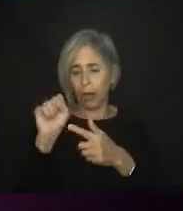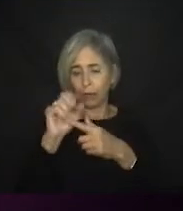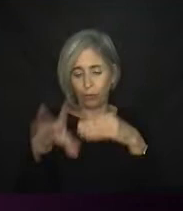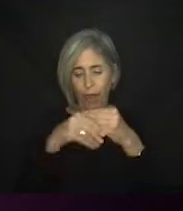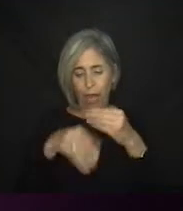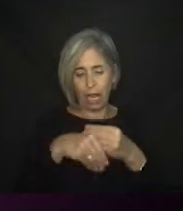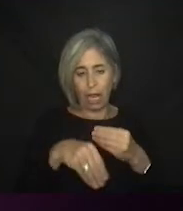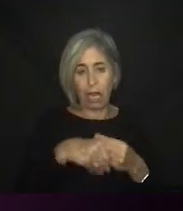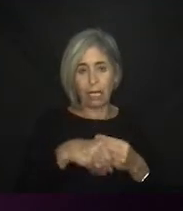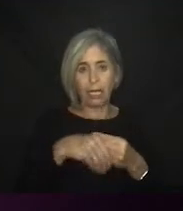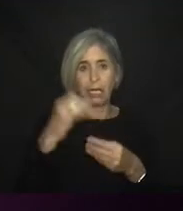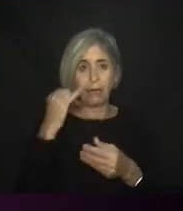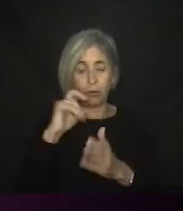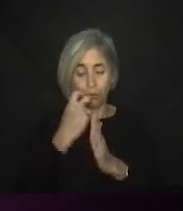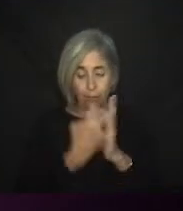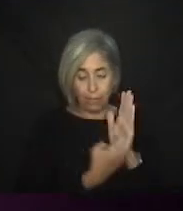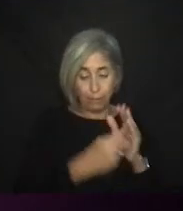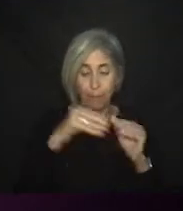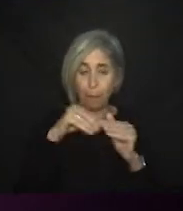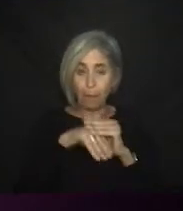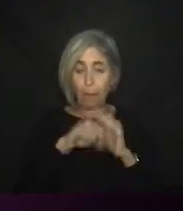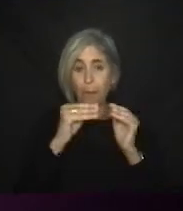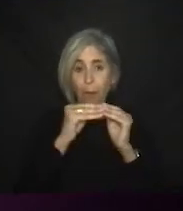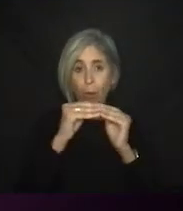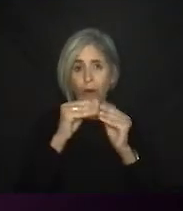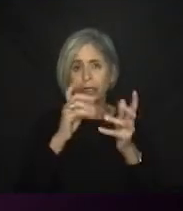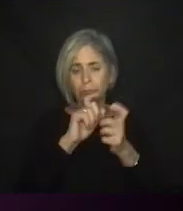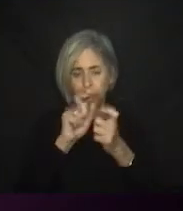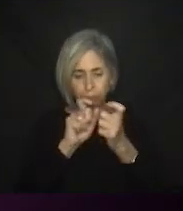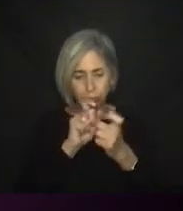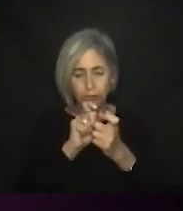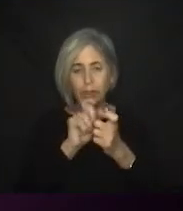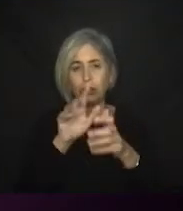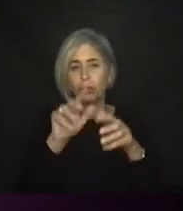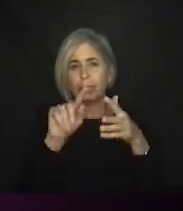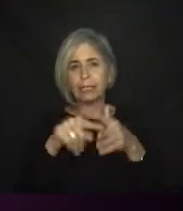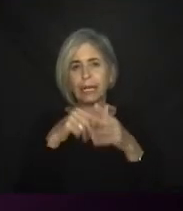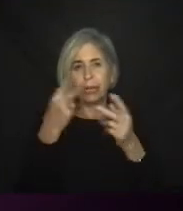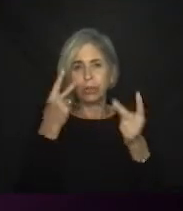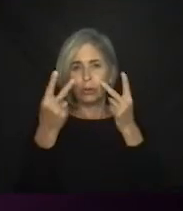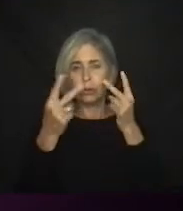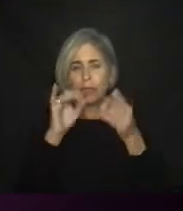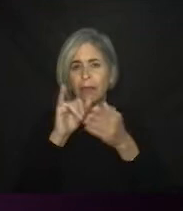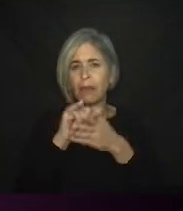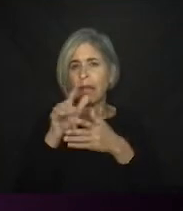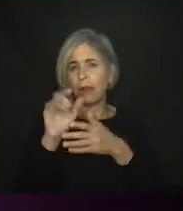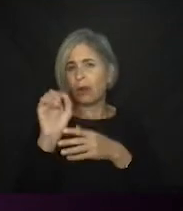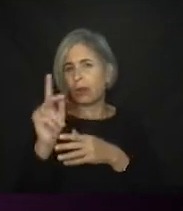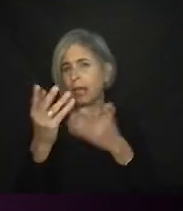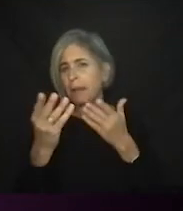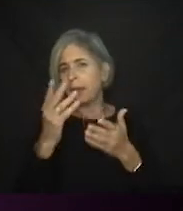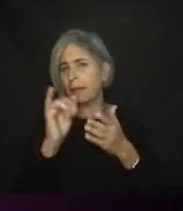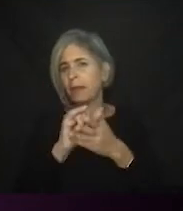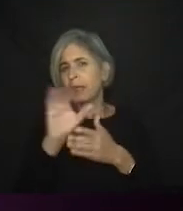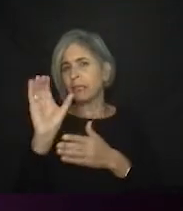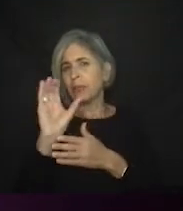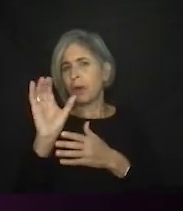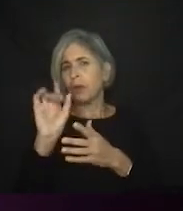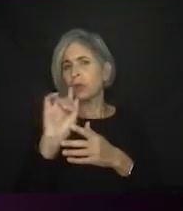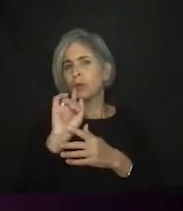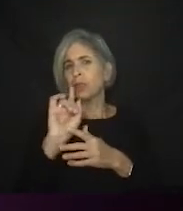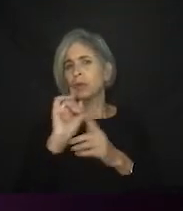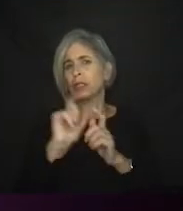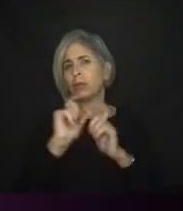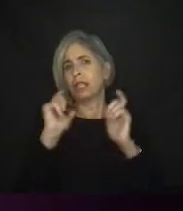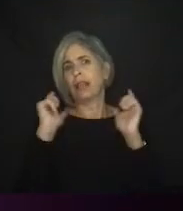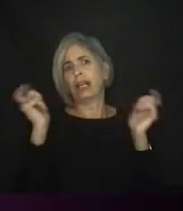you dive even deeper into animations and customizing, you can start to see that, okay, maybe this component is getting really,